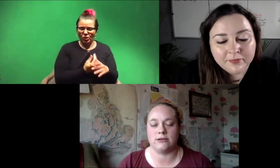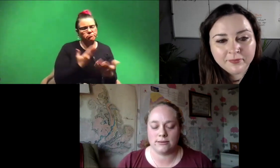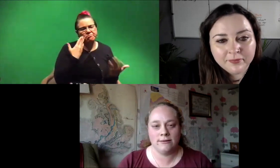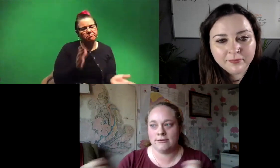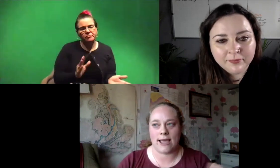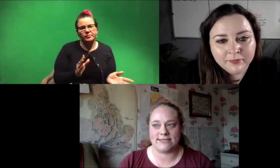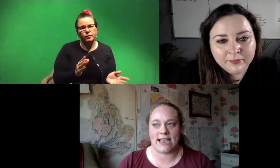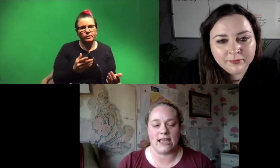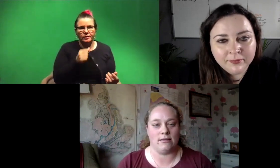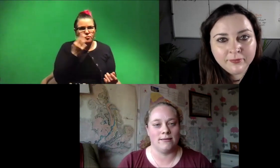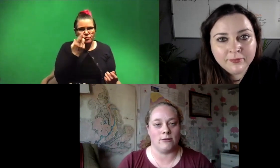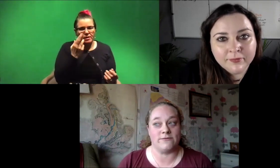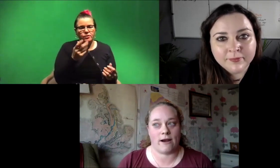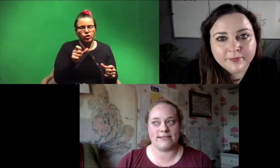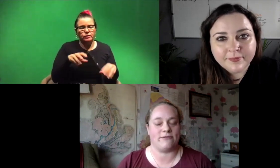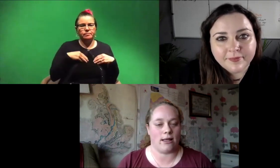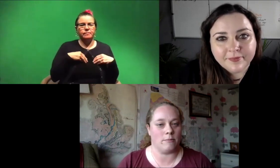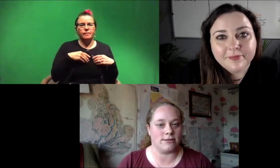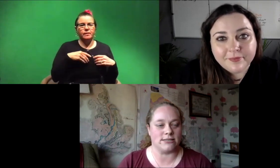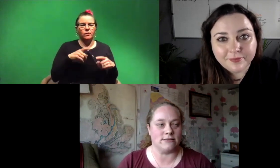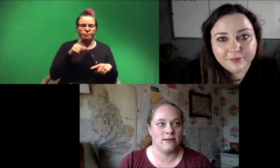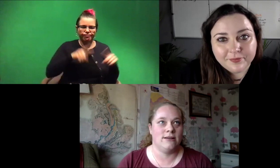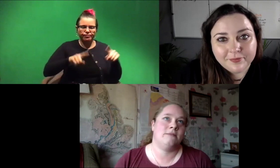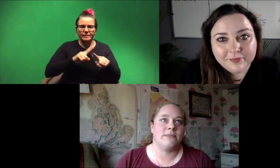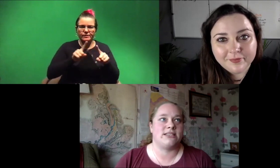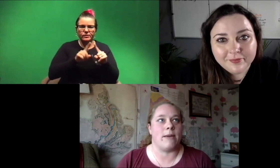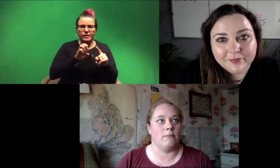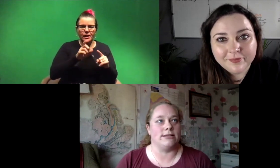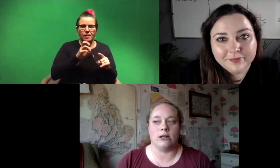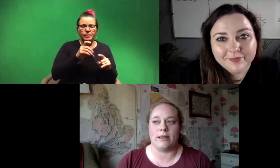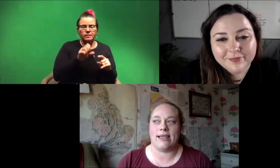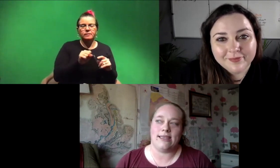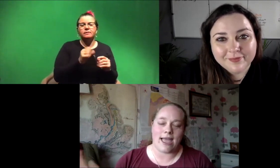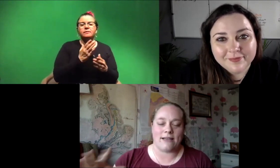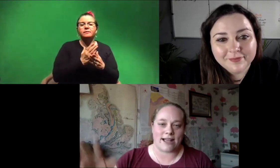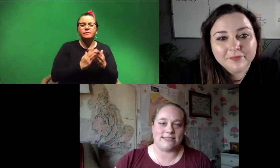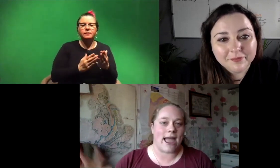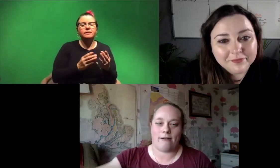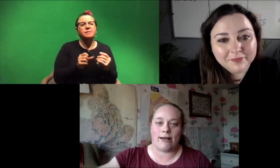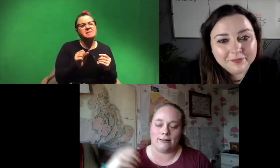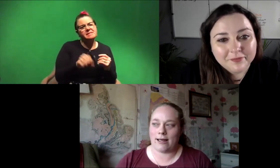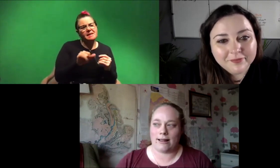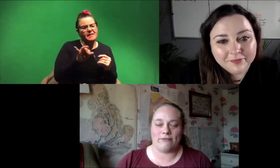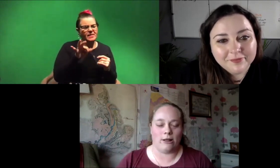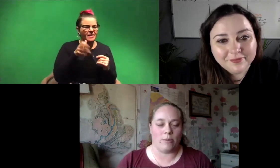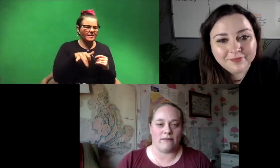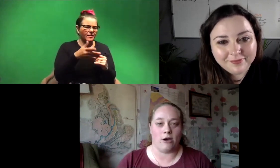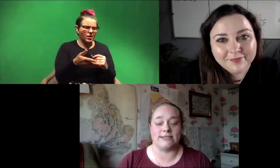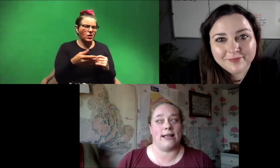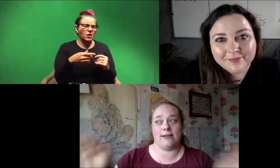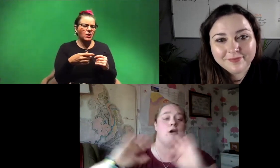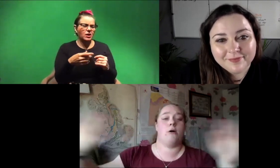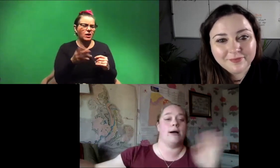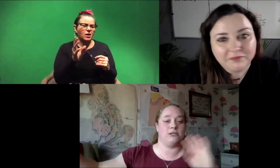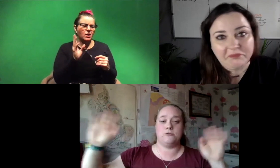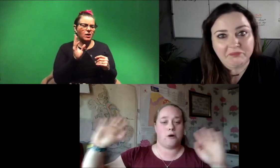could, take in those various different elements. And some elements, it'll be like, yeah, if that's there, I'll have a little bit of it. Others are